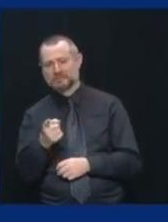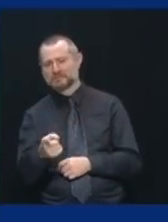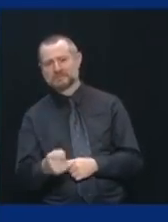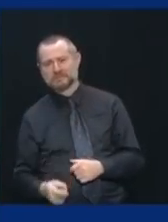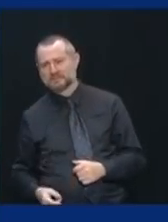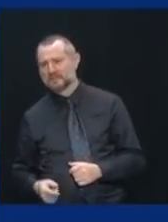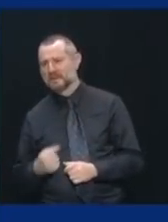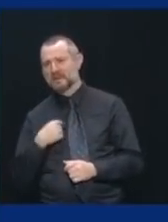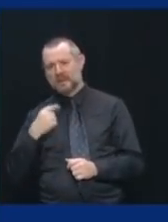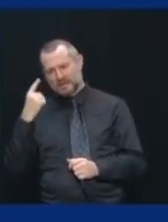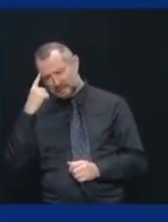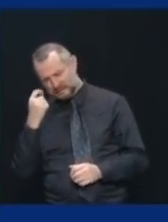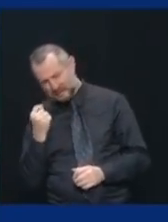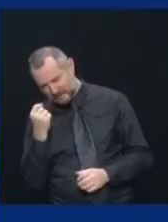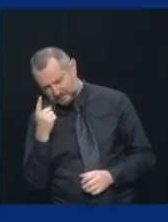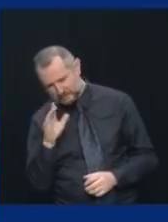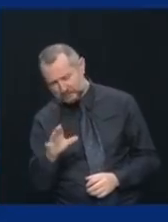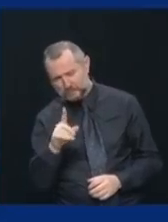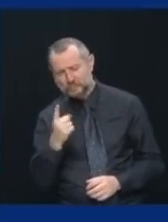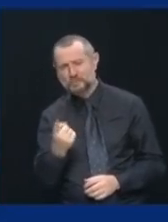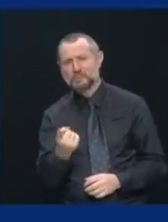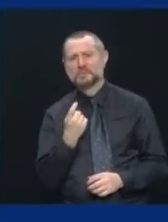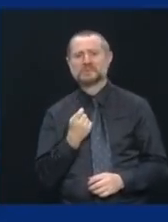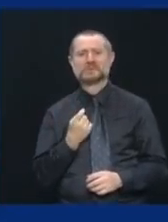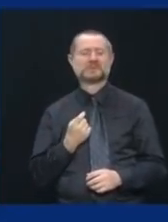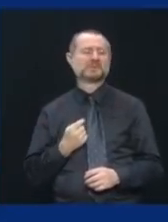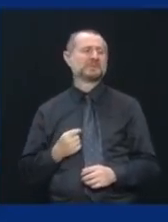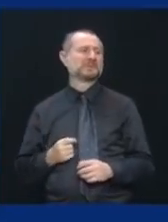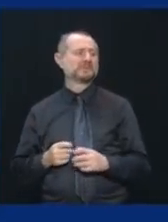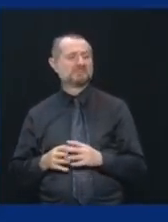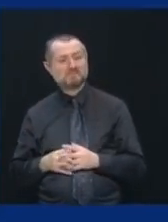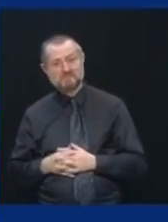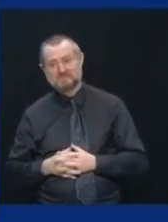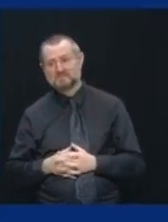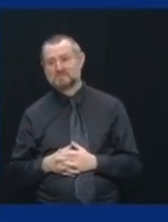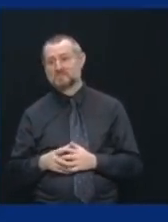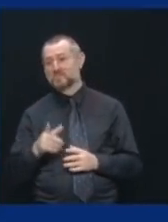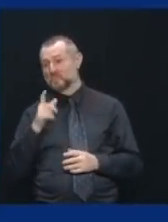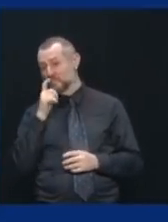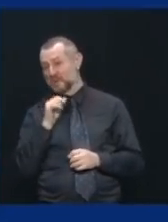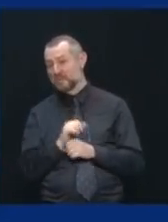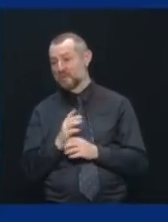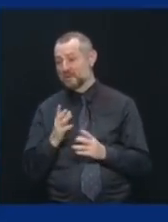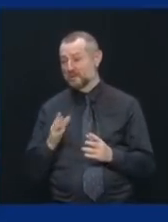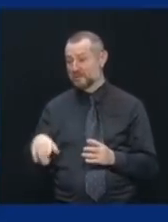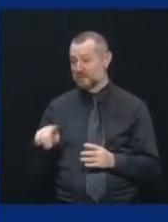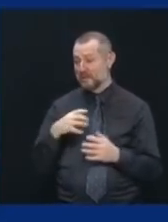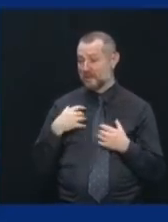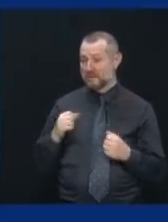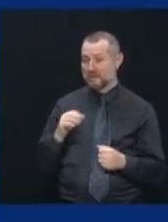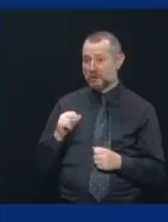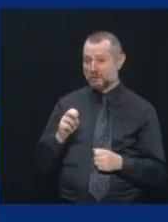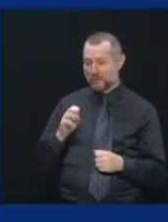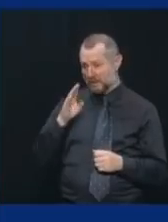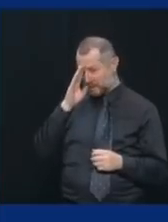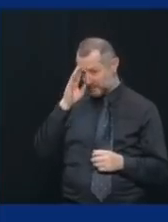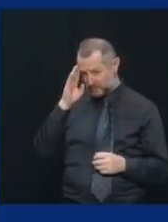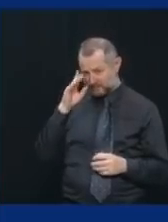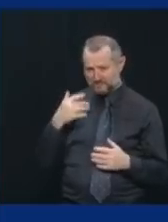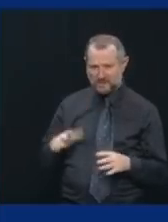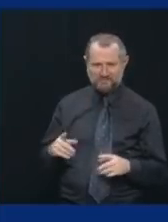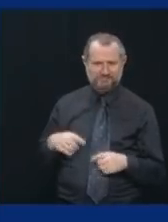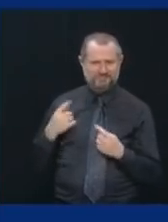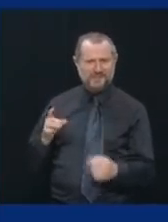I get the gist of the question. The healthcare workers, a hospital has had over